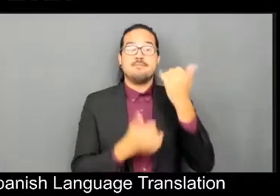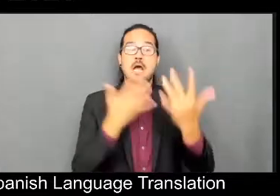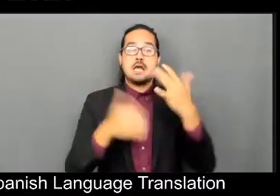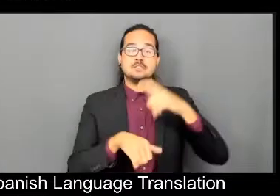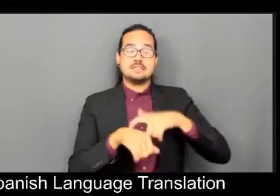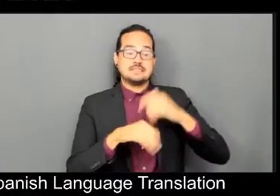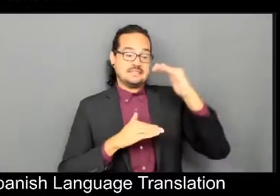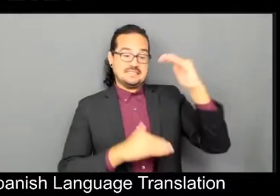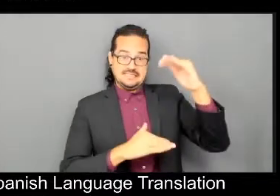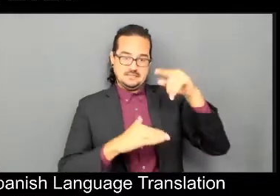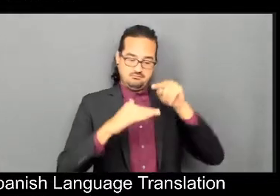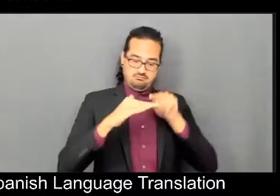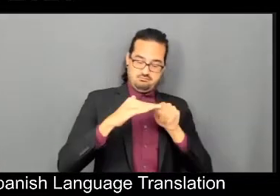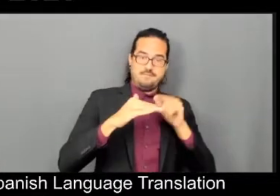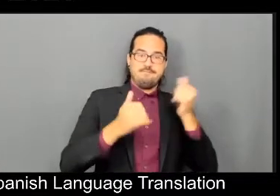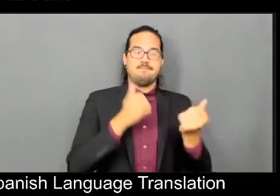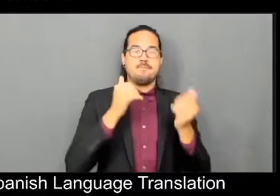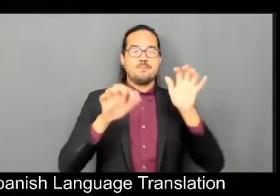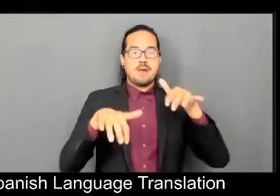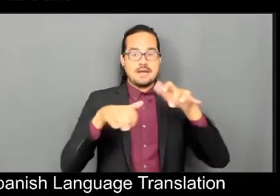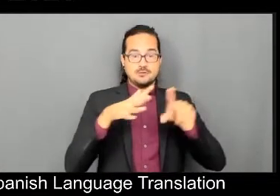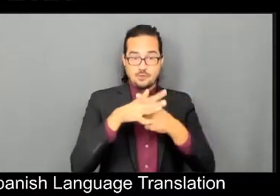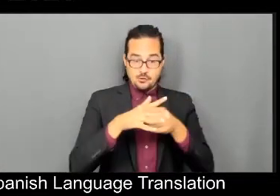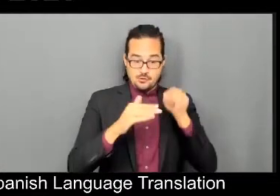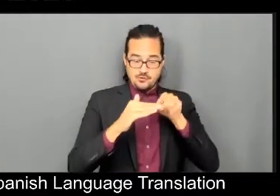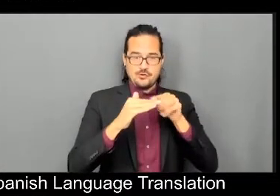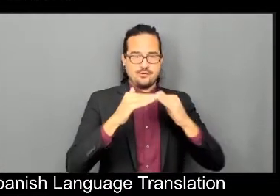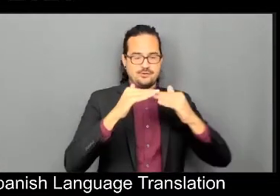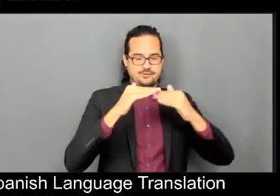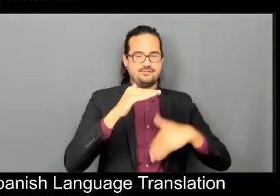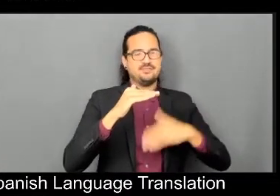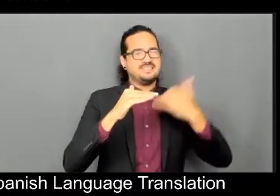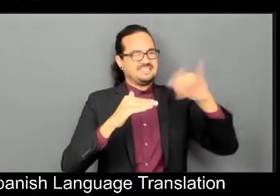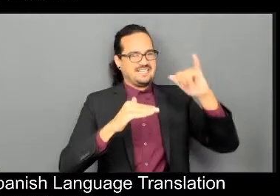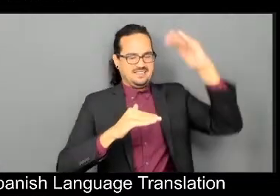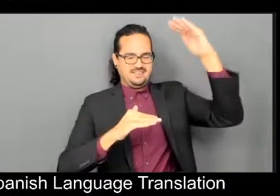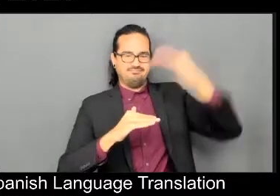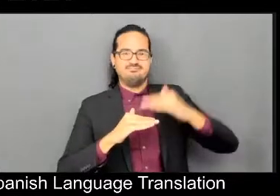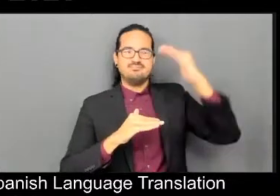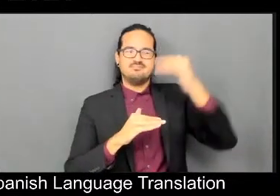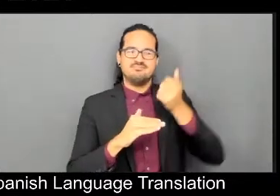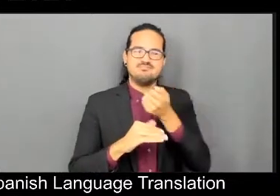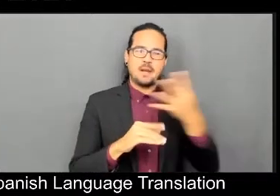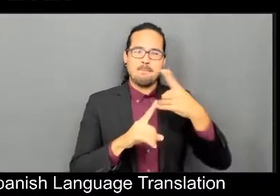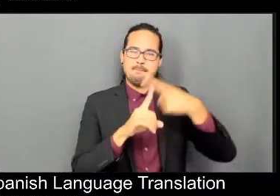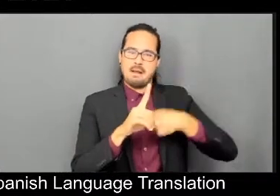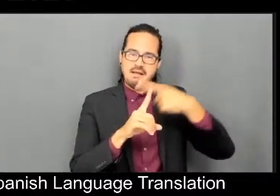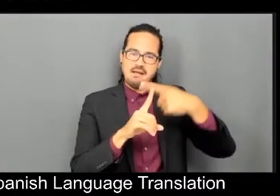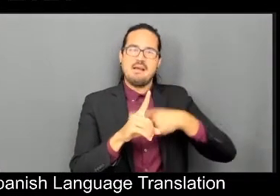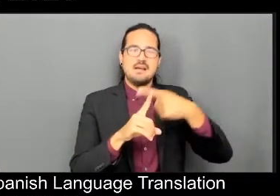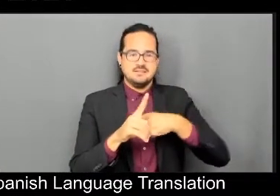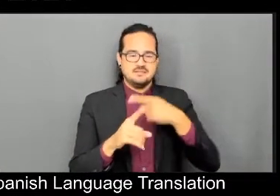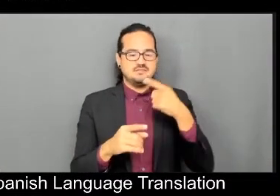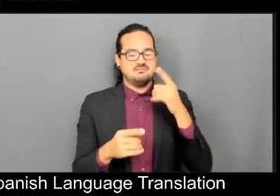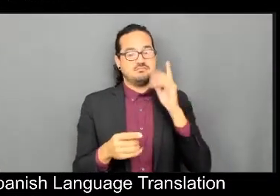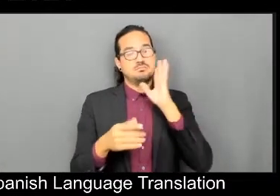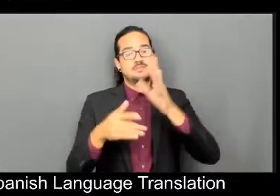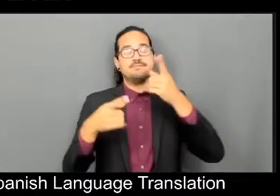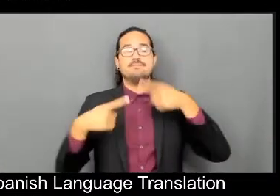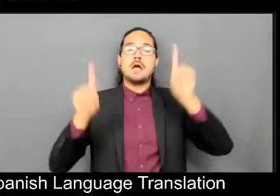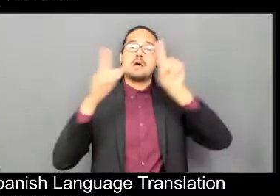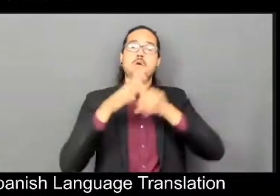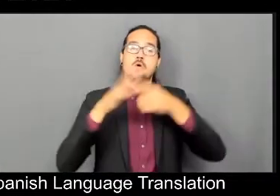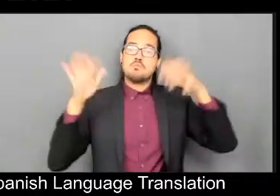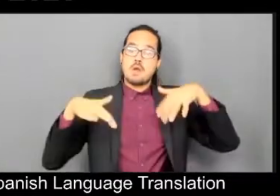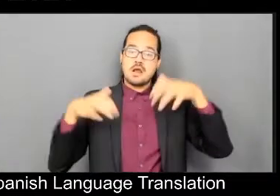best ways for us to do that is just to go ahead and burn them while we have a lot of people on the line. The fire here along